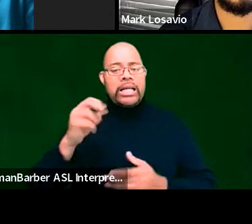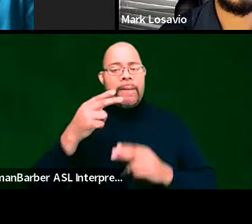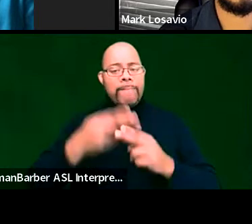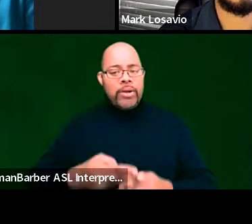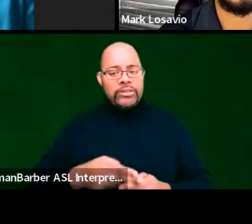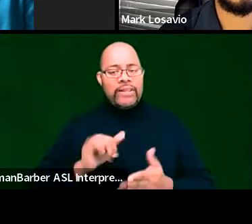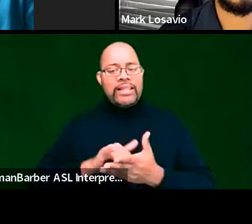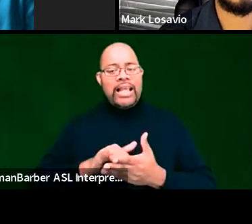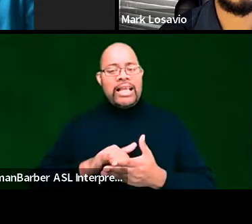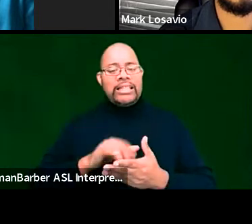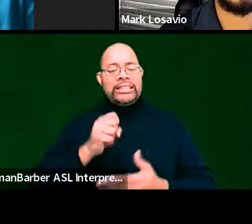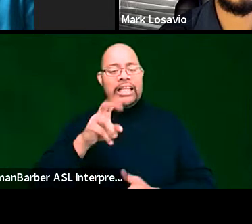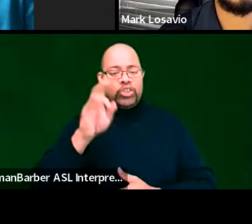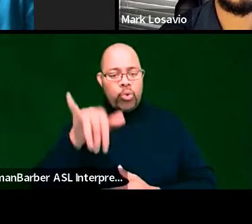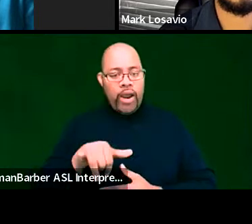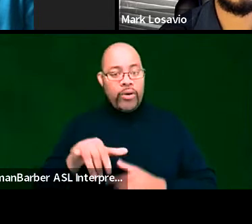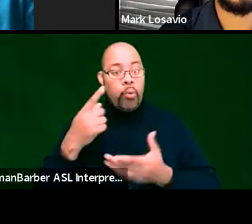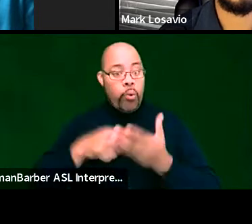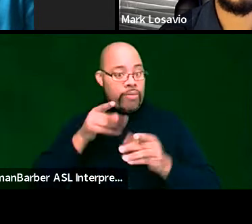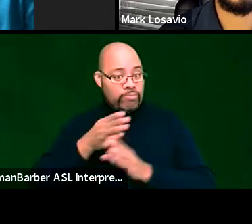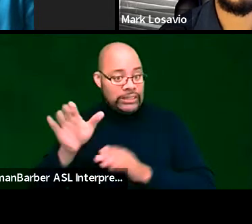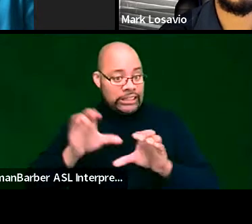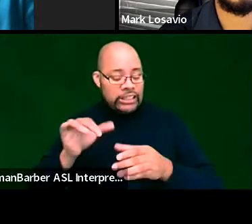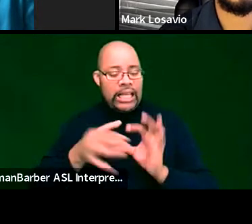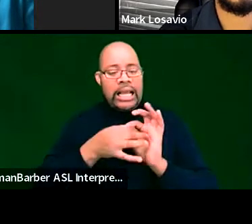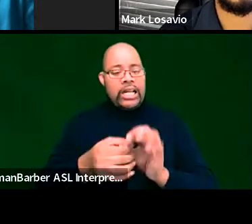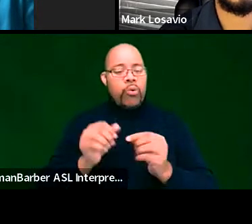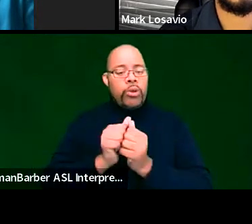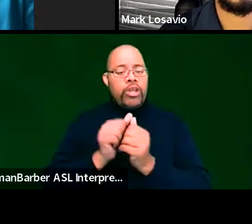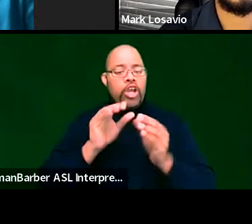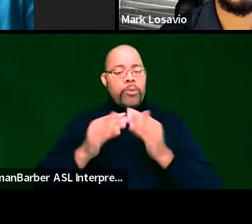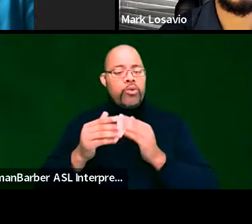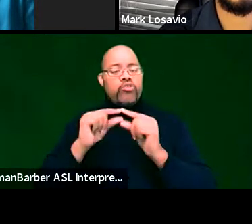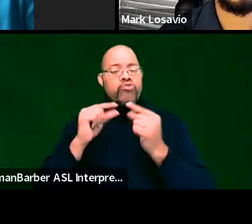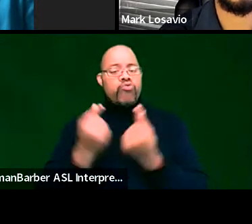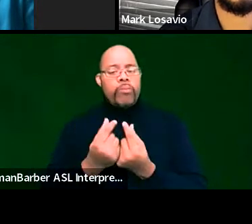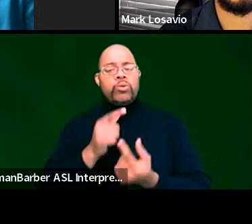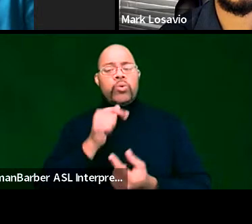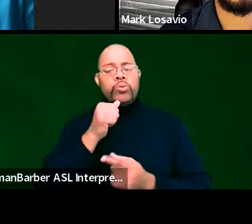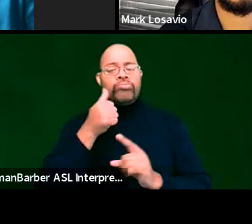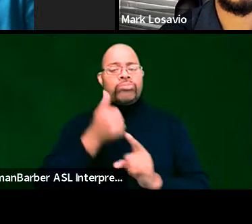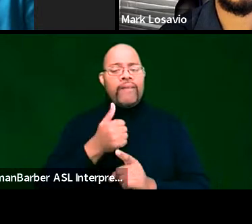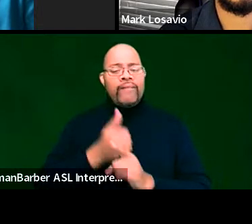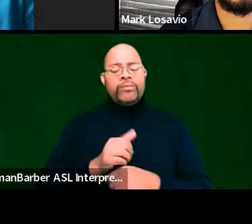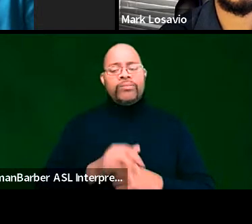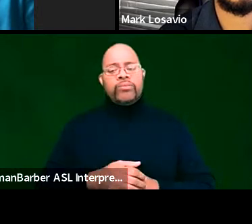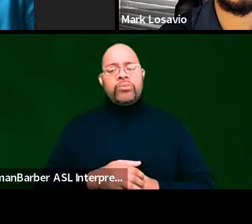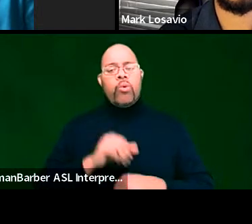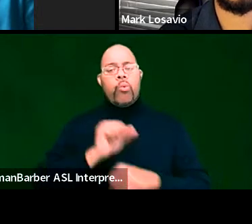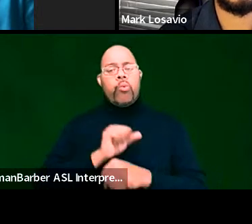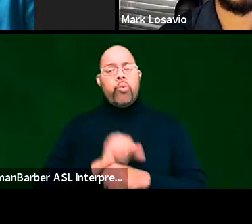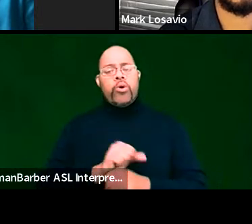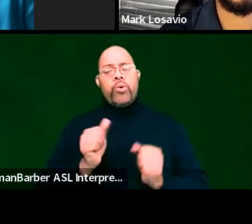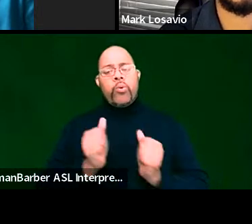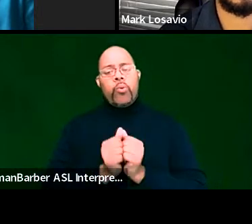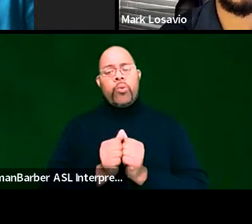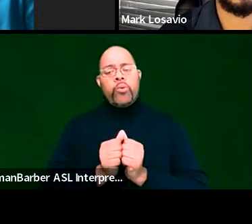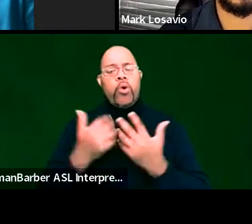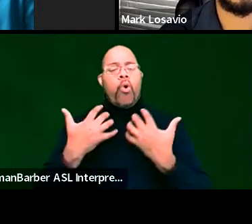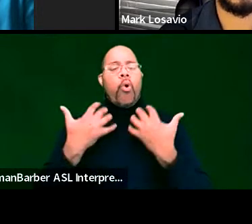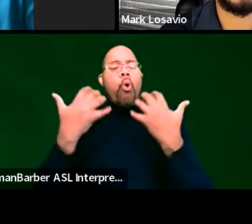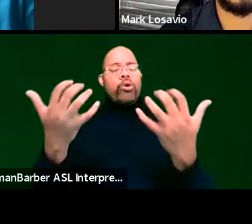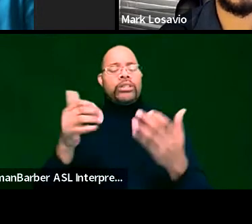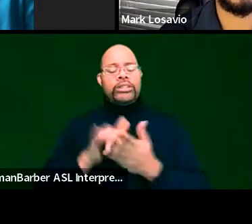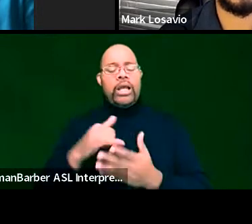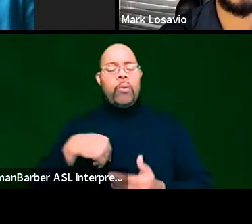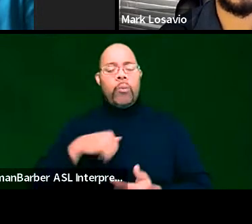that Sanctuaries does, you know, and connecting to community groups who are, you know, working with the audiences that